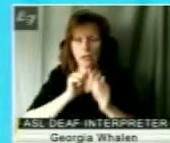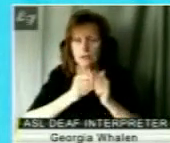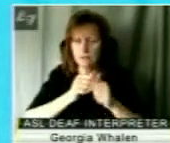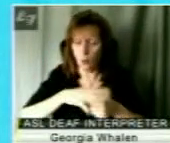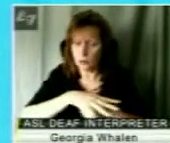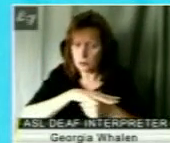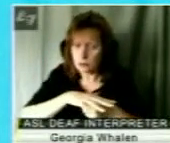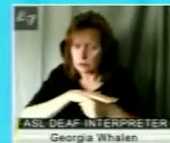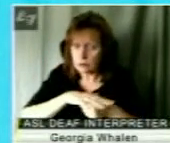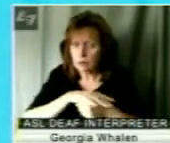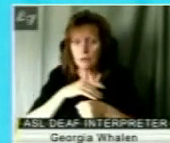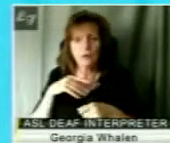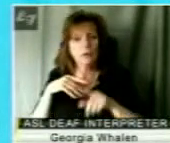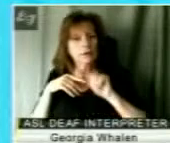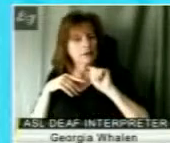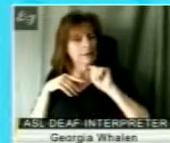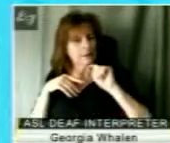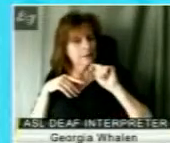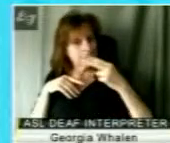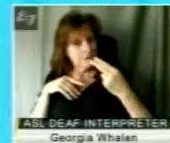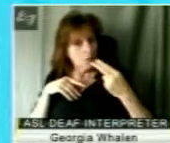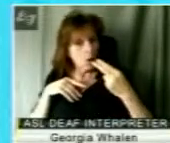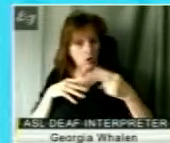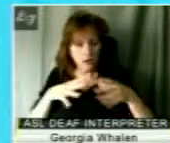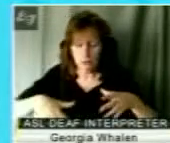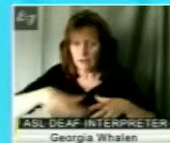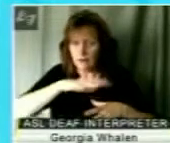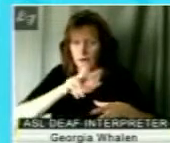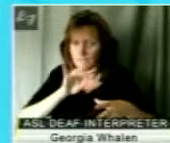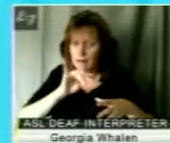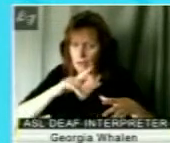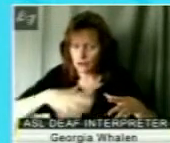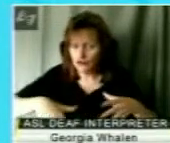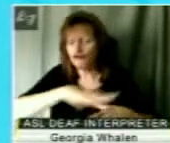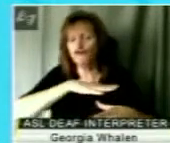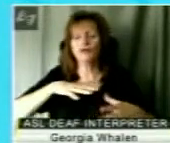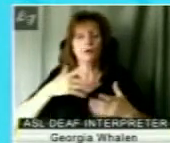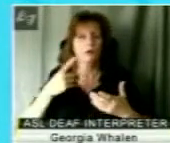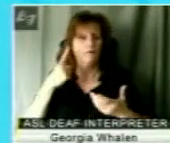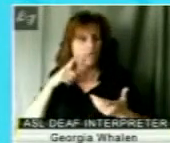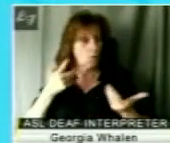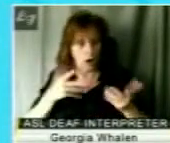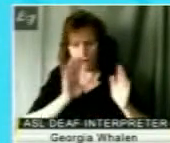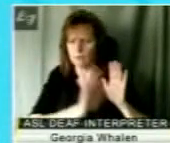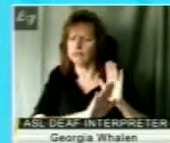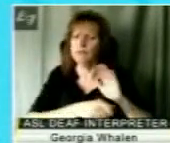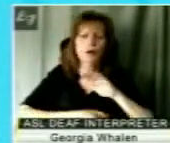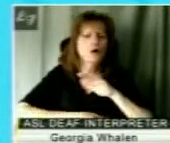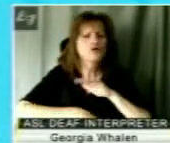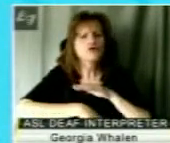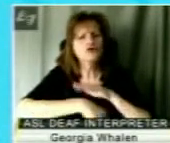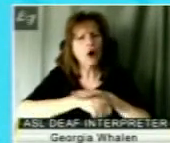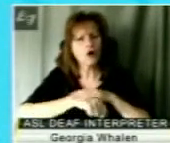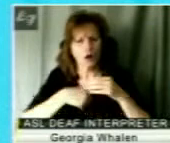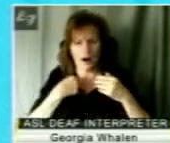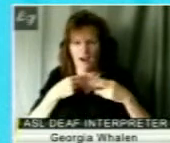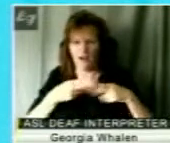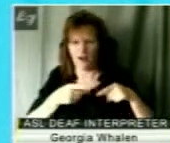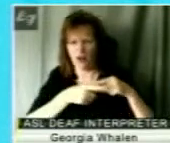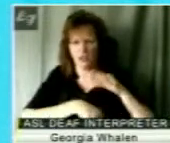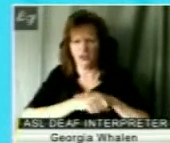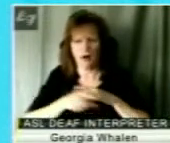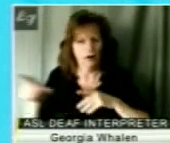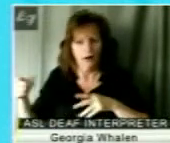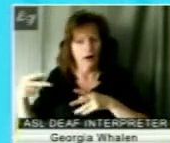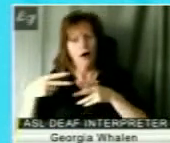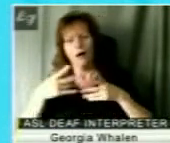Forge playing soccer or football, the round ball kind of football, and our Ticats